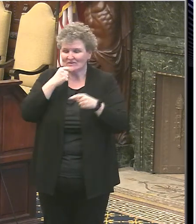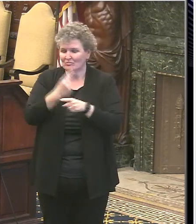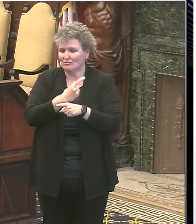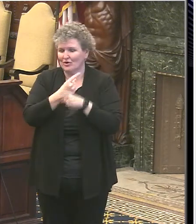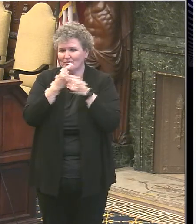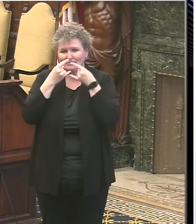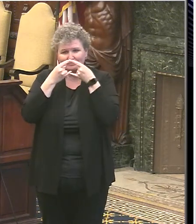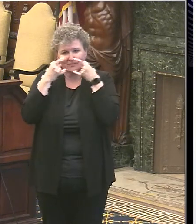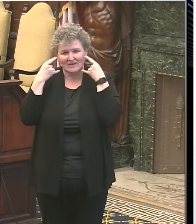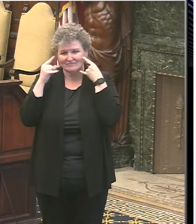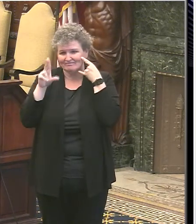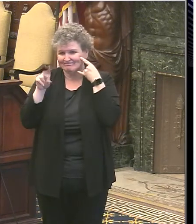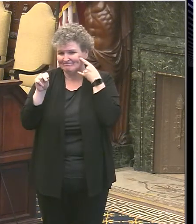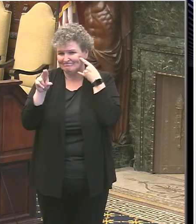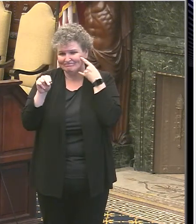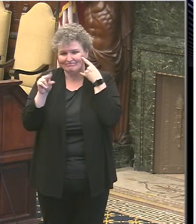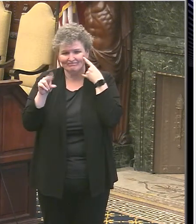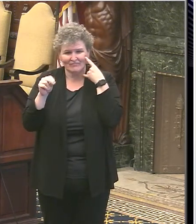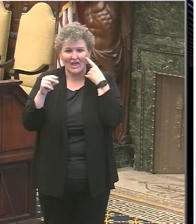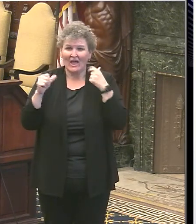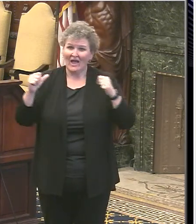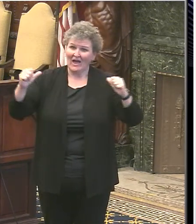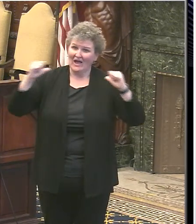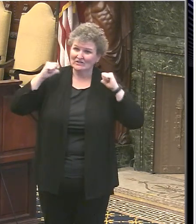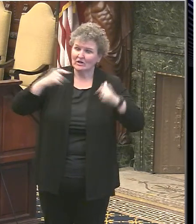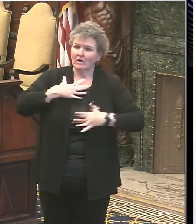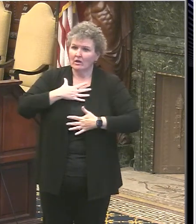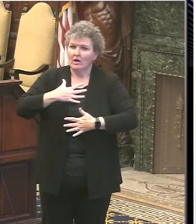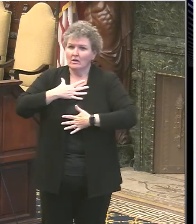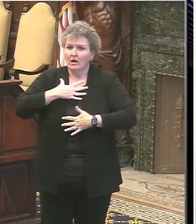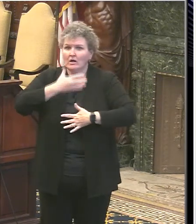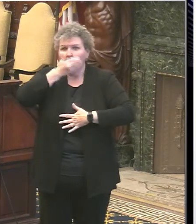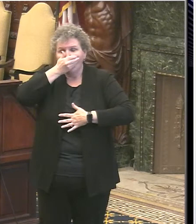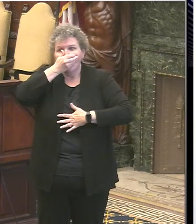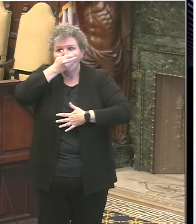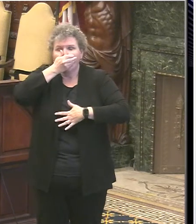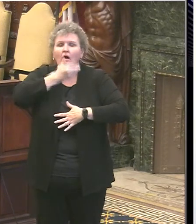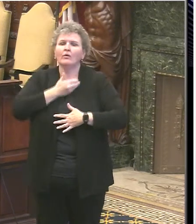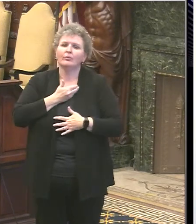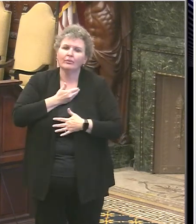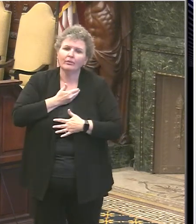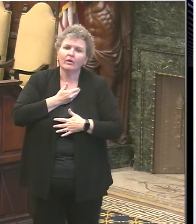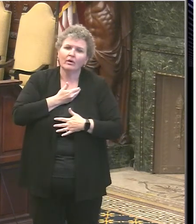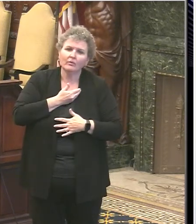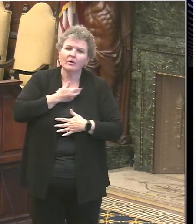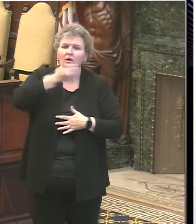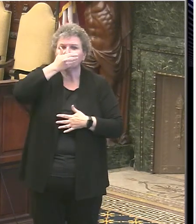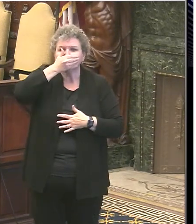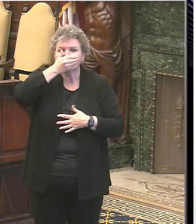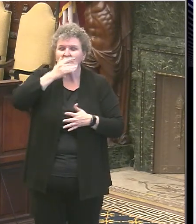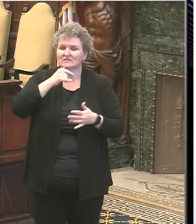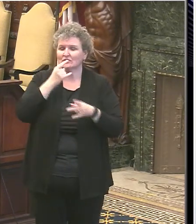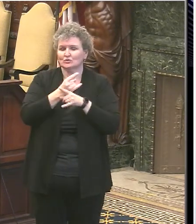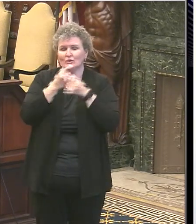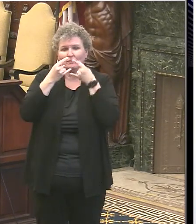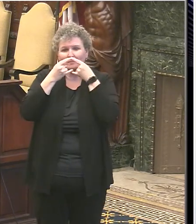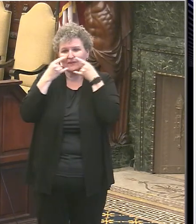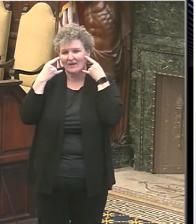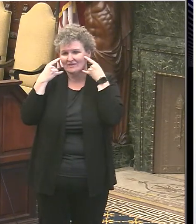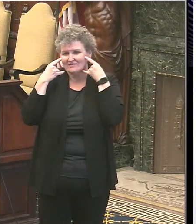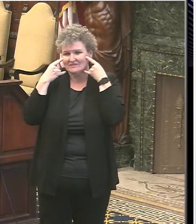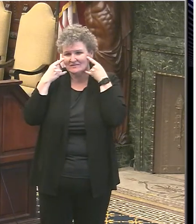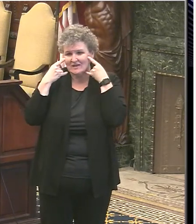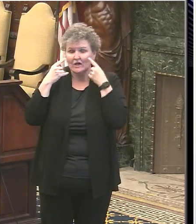are uncomfortable wearing a mask when they exercise, and so it's difficult to enforce mask use. And we saw an example last week in that article from